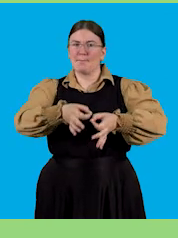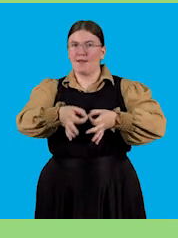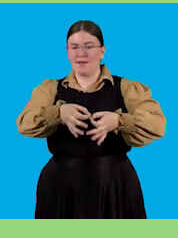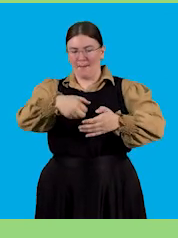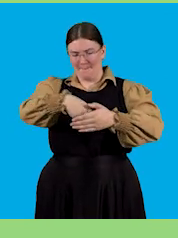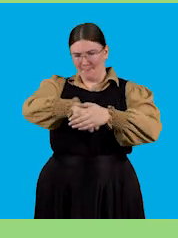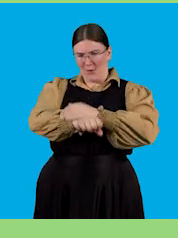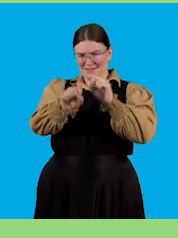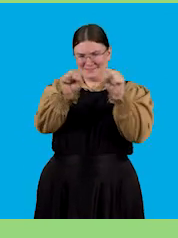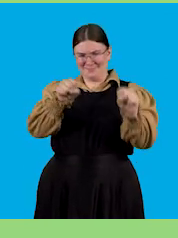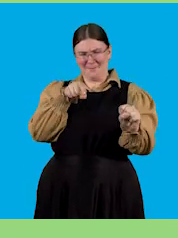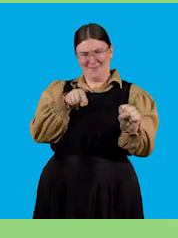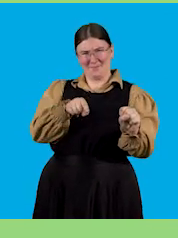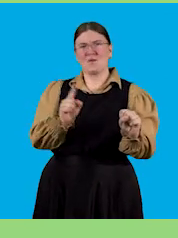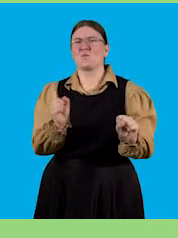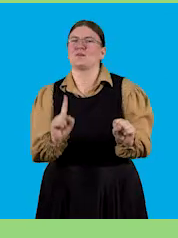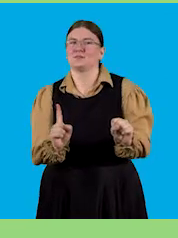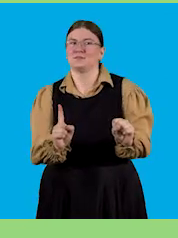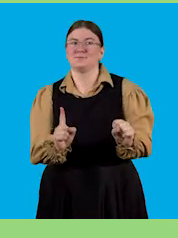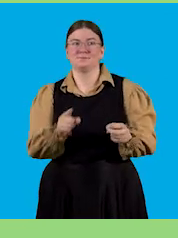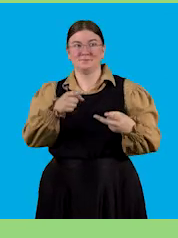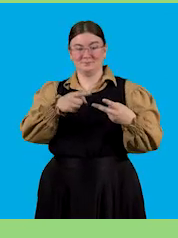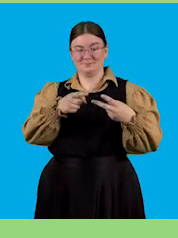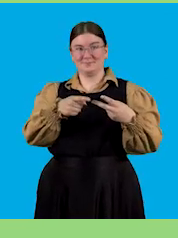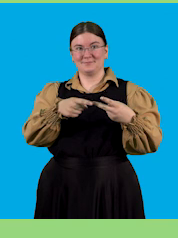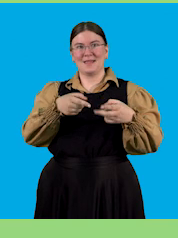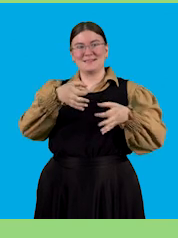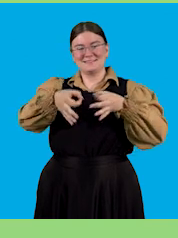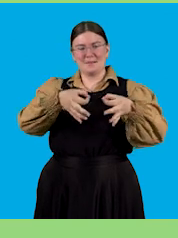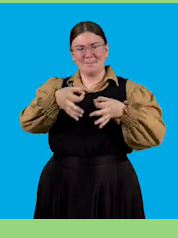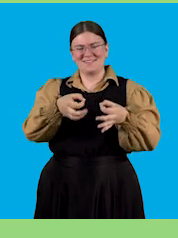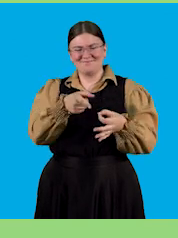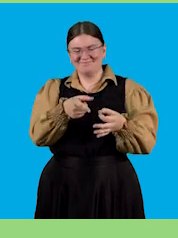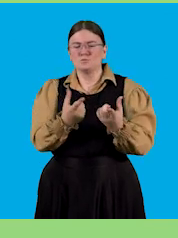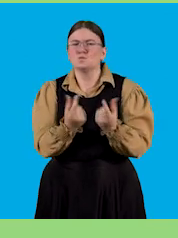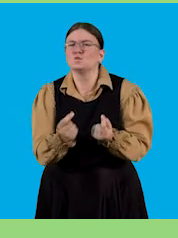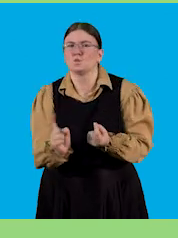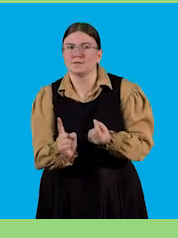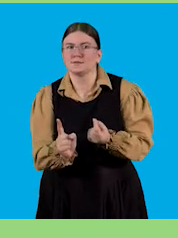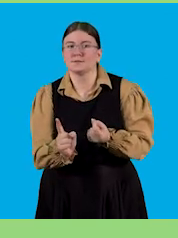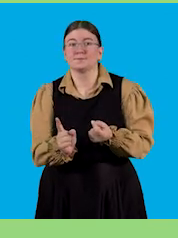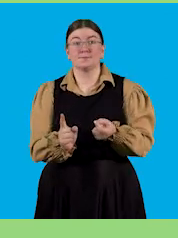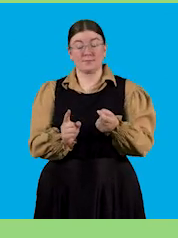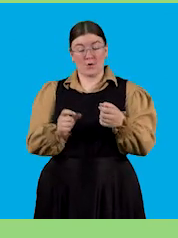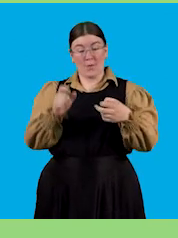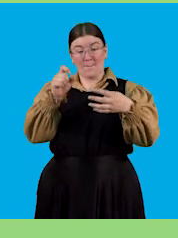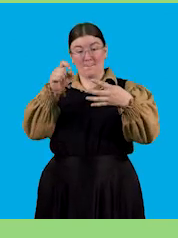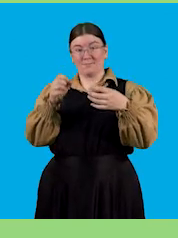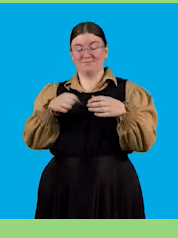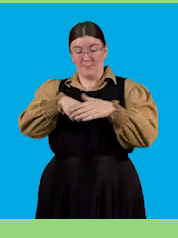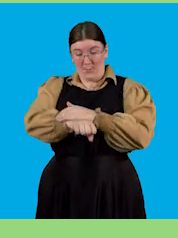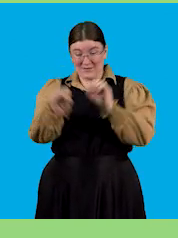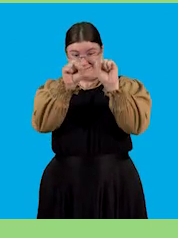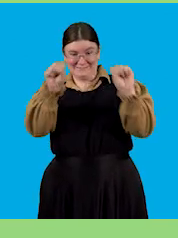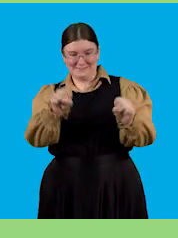describe the reproductive system, explain the function, explain the importance of